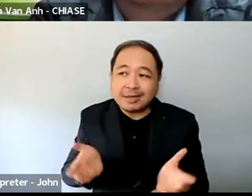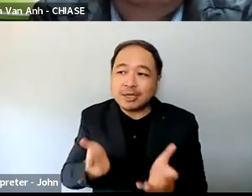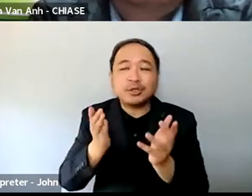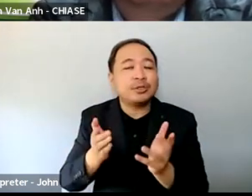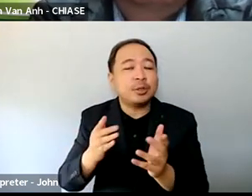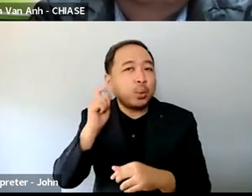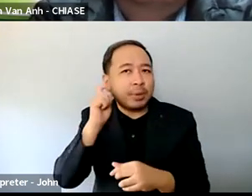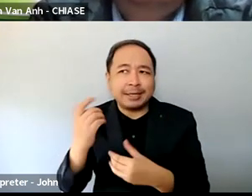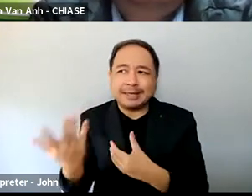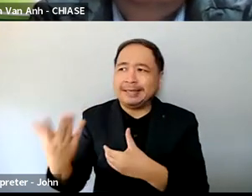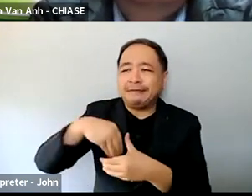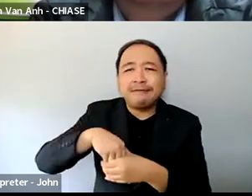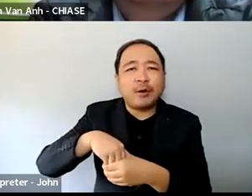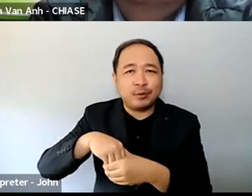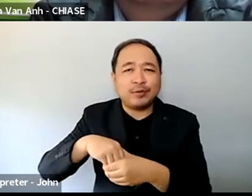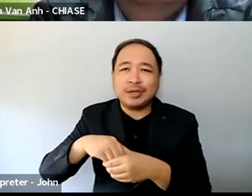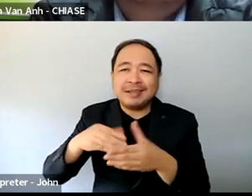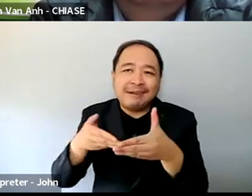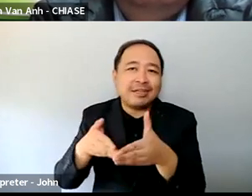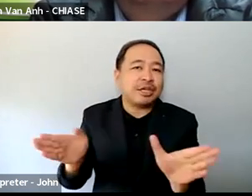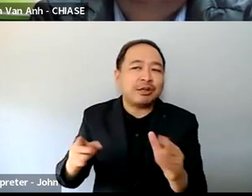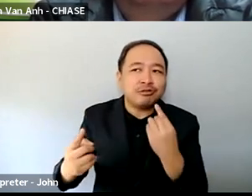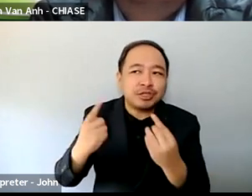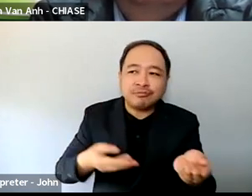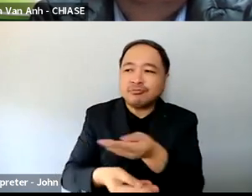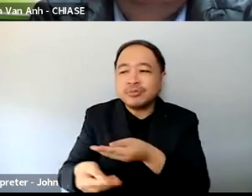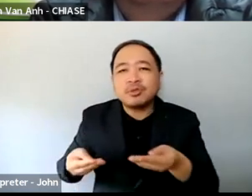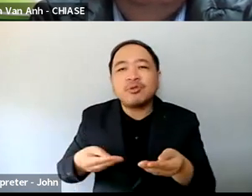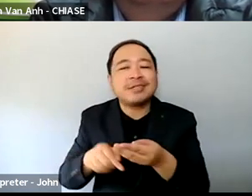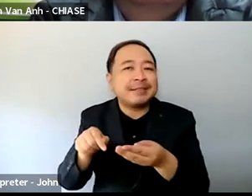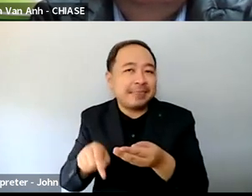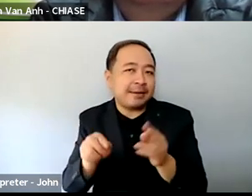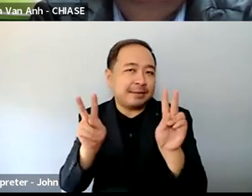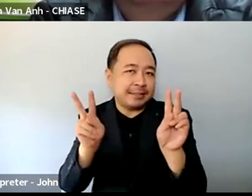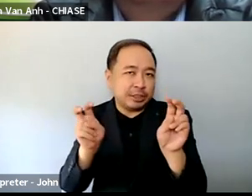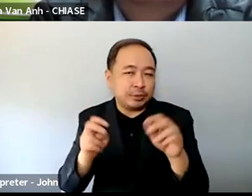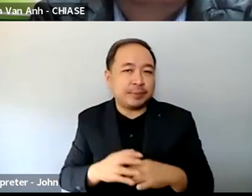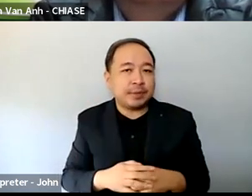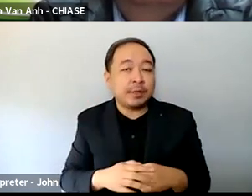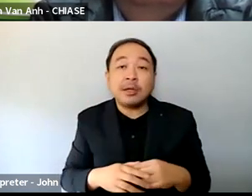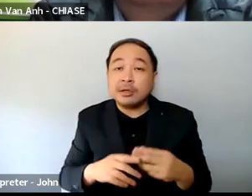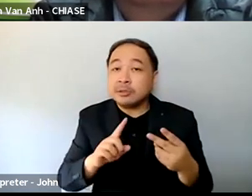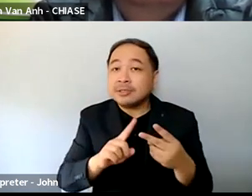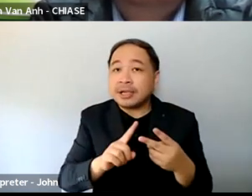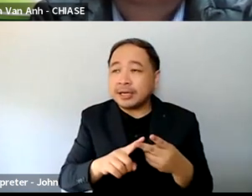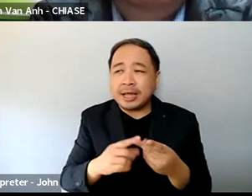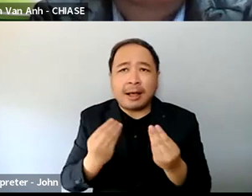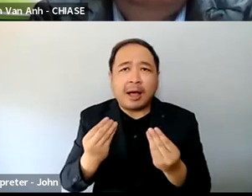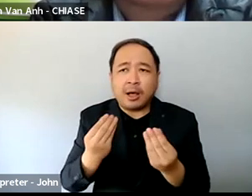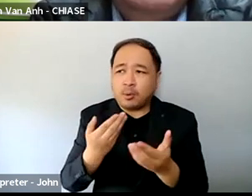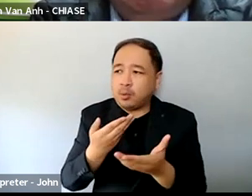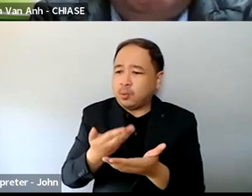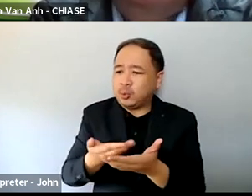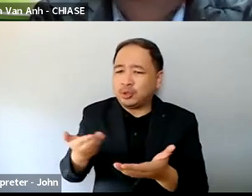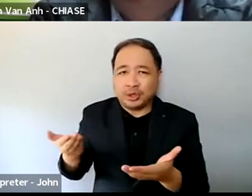important, we can't talk about women's livelihoods without actually thinking about the reforms of how resources are allocated. And how do